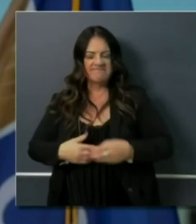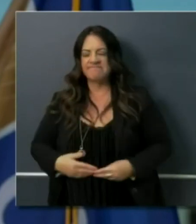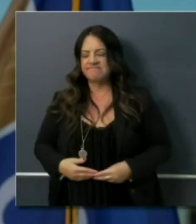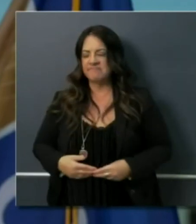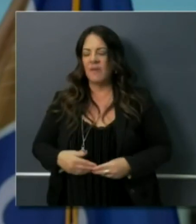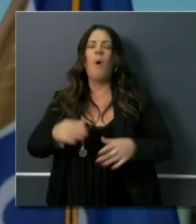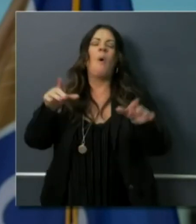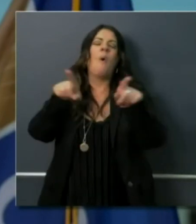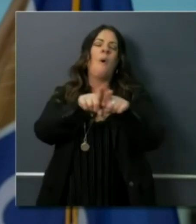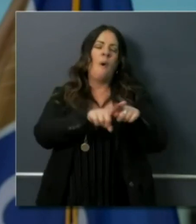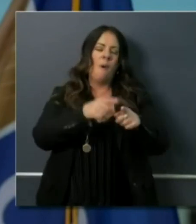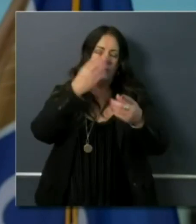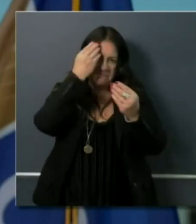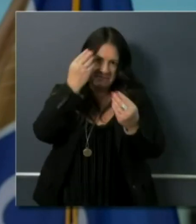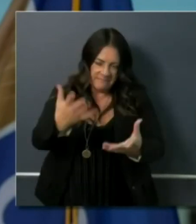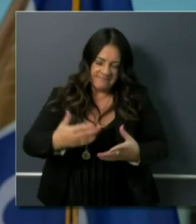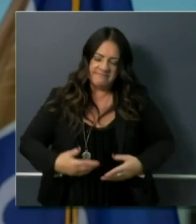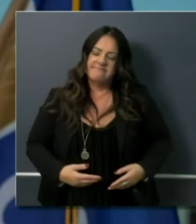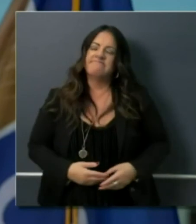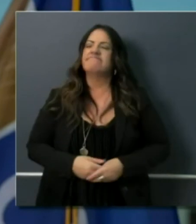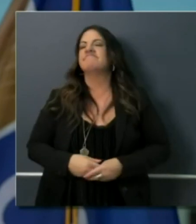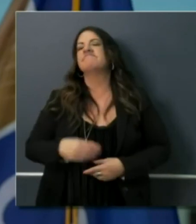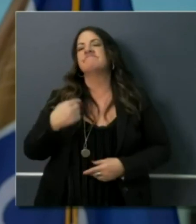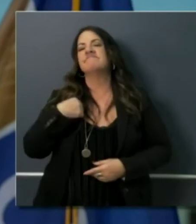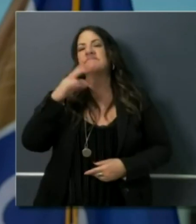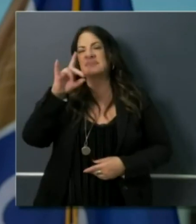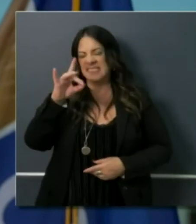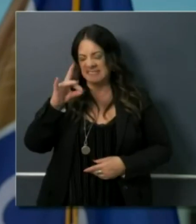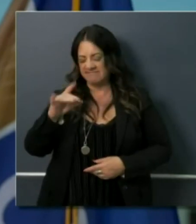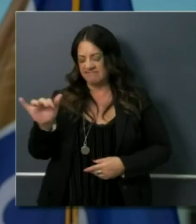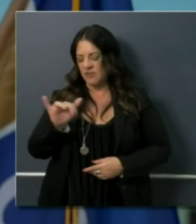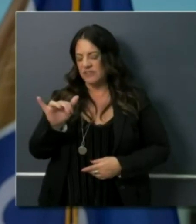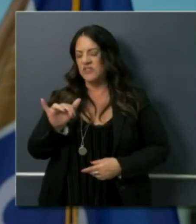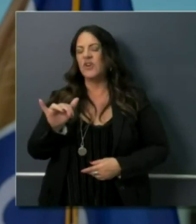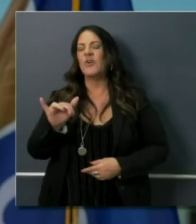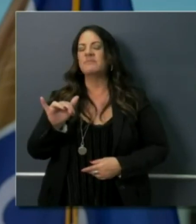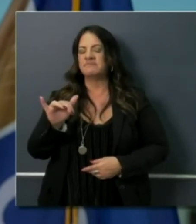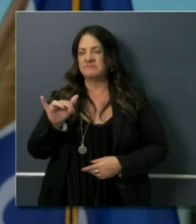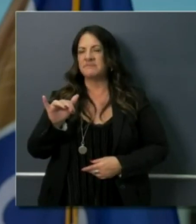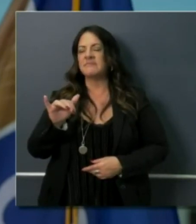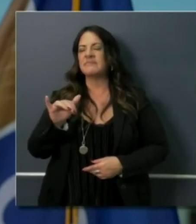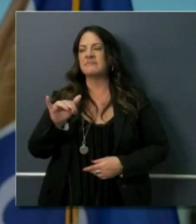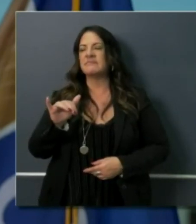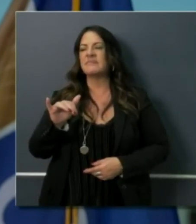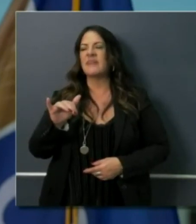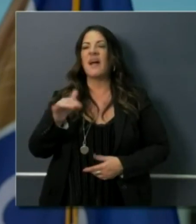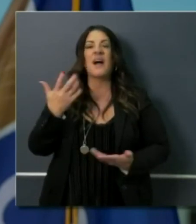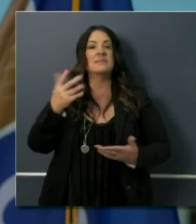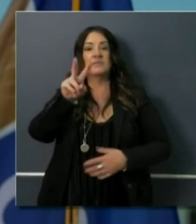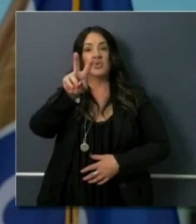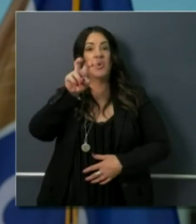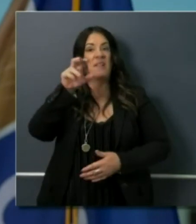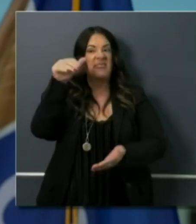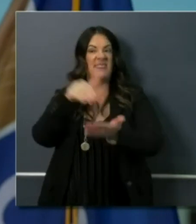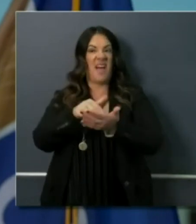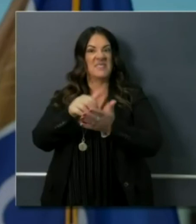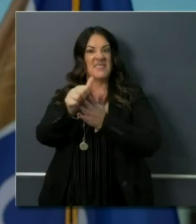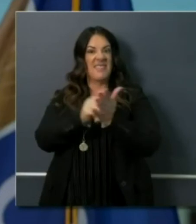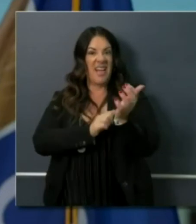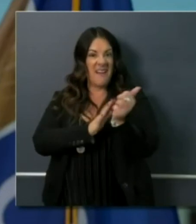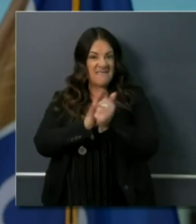want you to know that we just sent an additional 200,000 glove sets